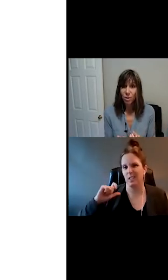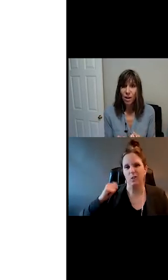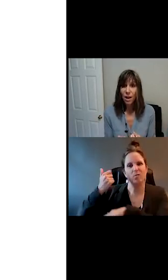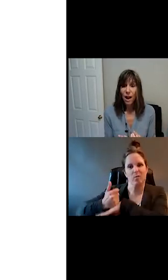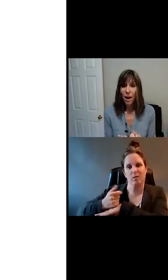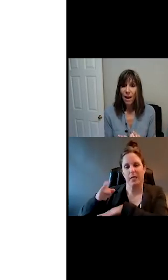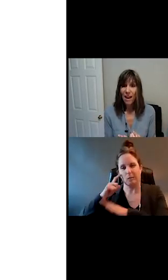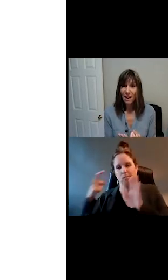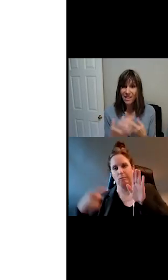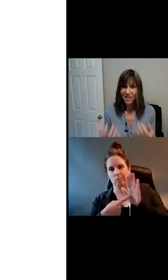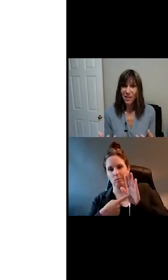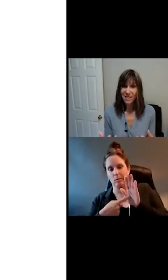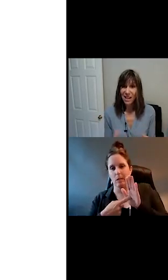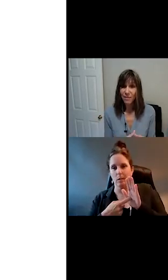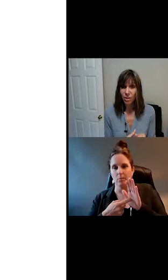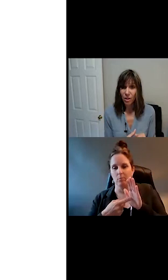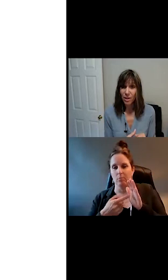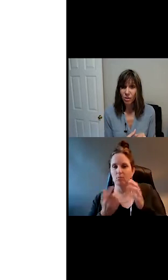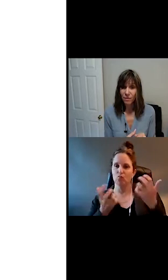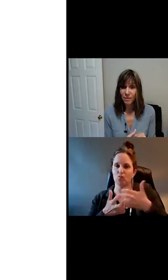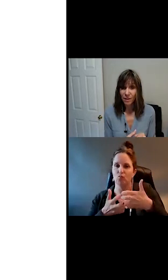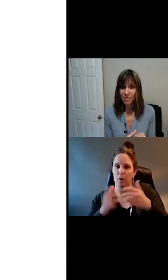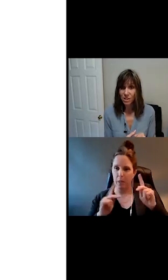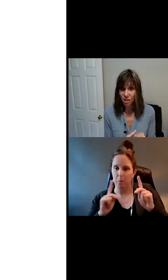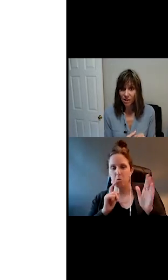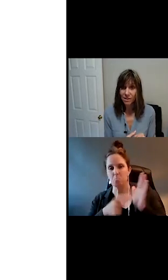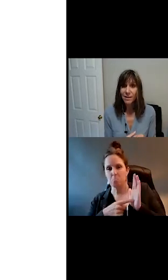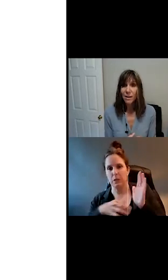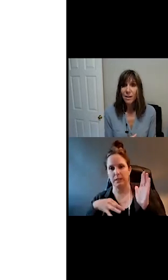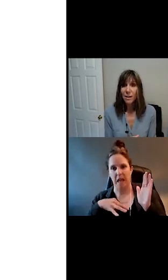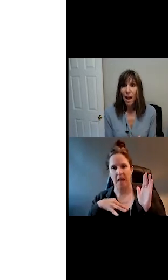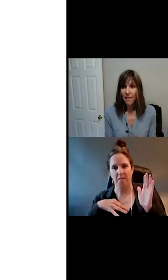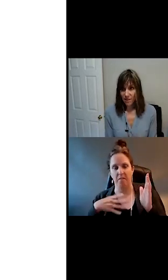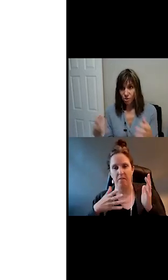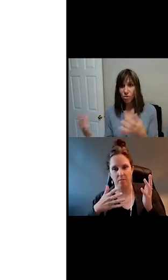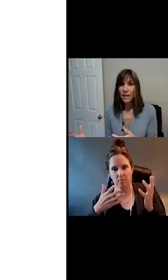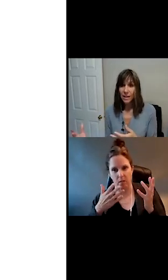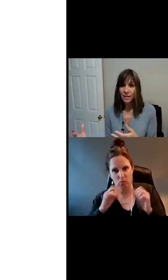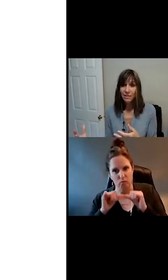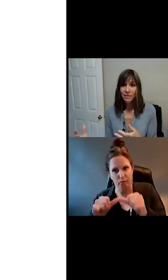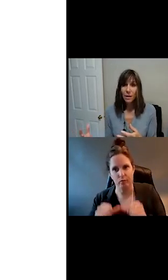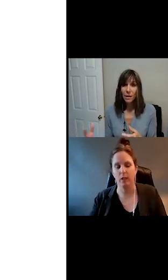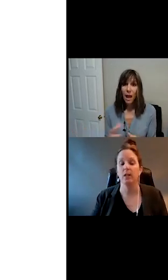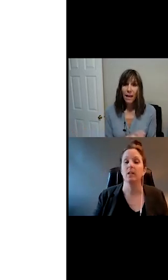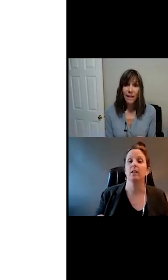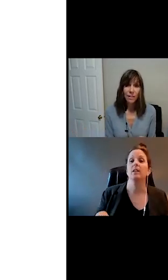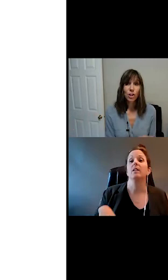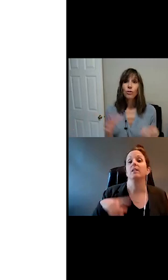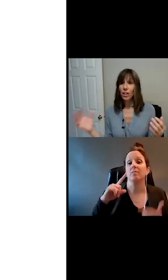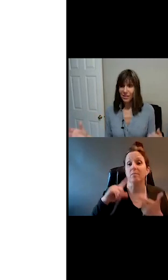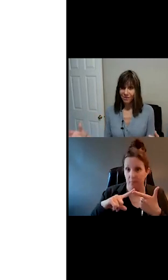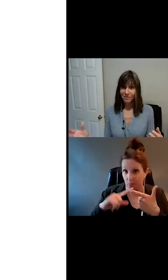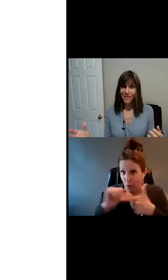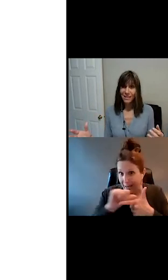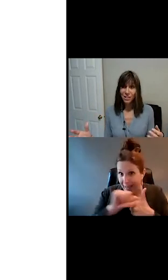these people and identify staff that are going to be a good fit for that position. And then there's training, and then